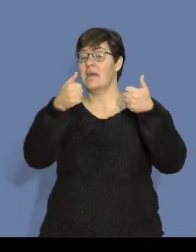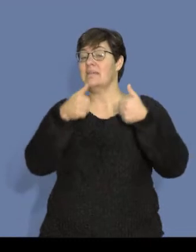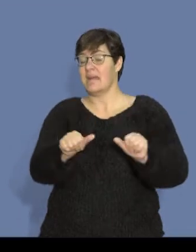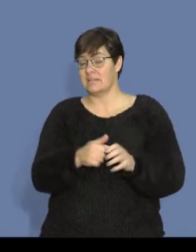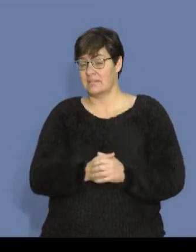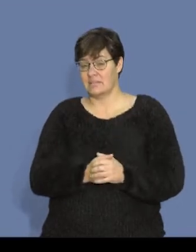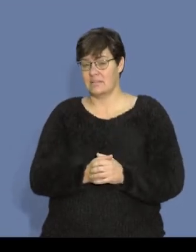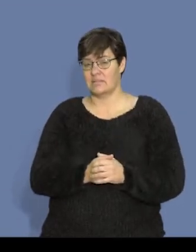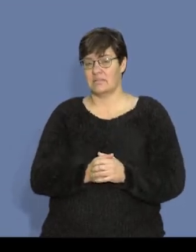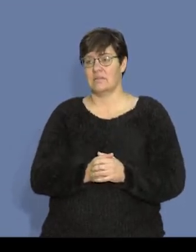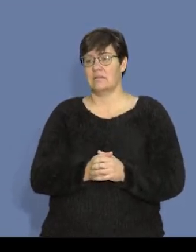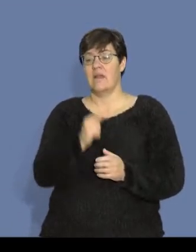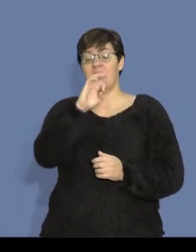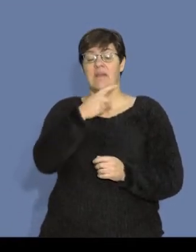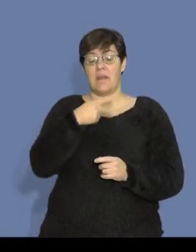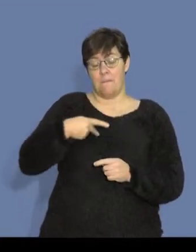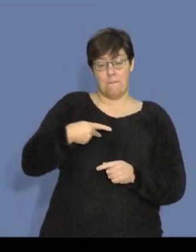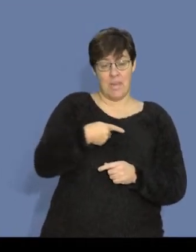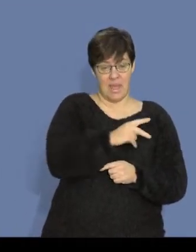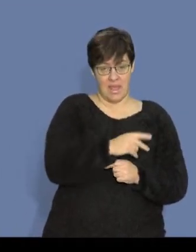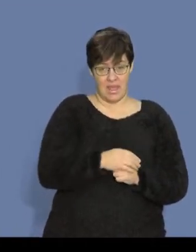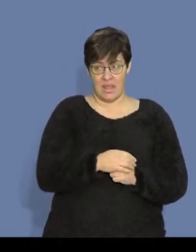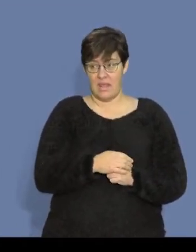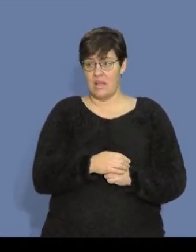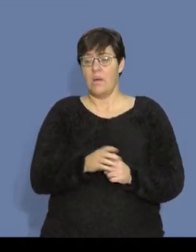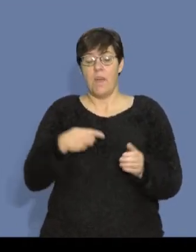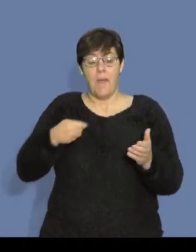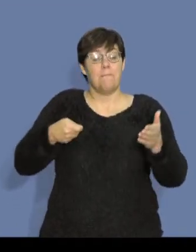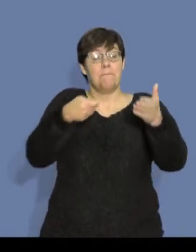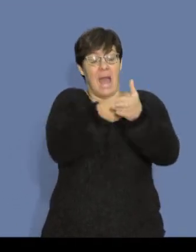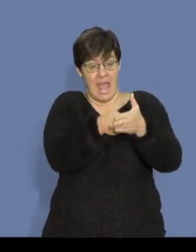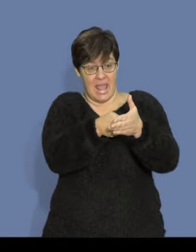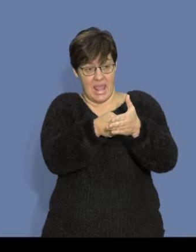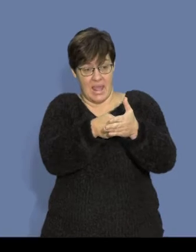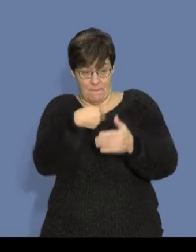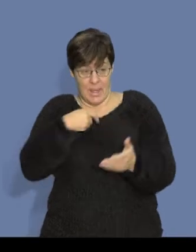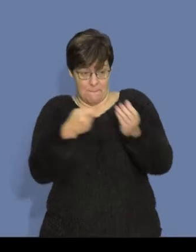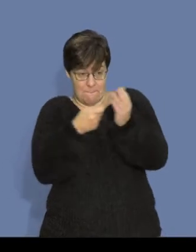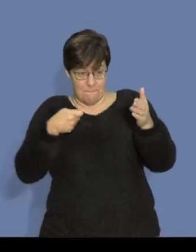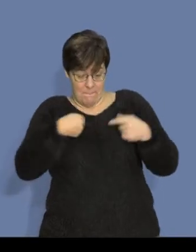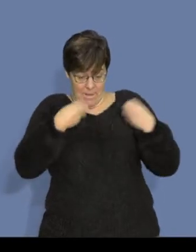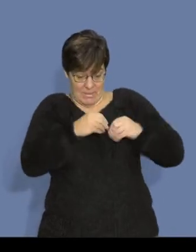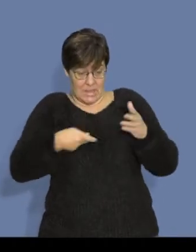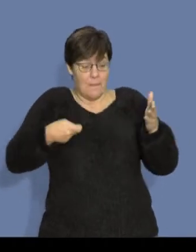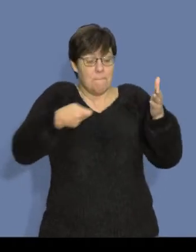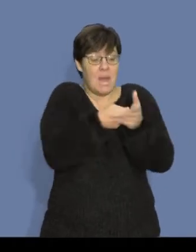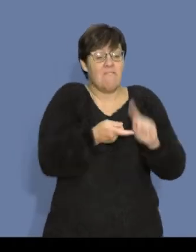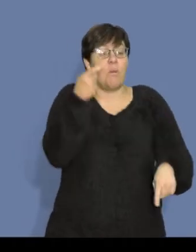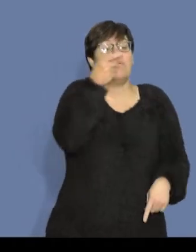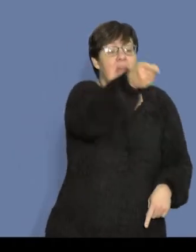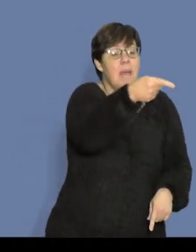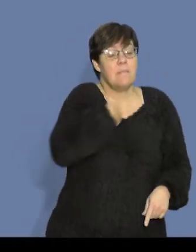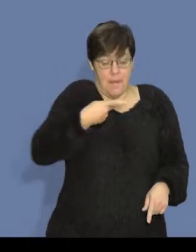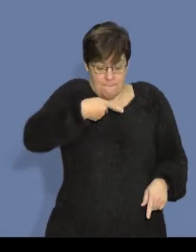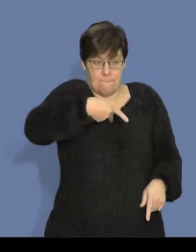The next item we look at is when VAT is paid when goods are purchased by the business. Right, now you ask yourself